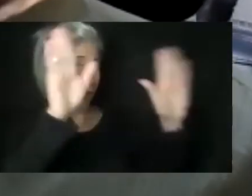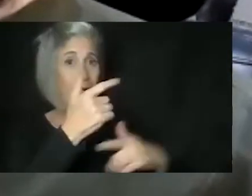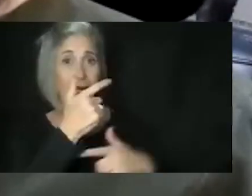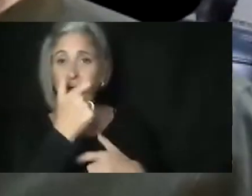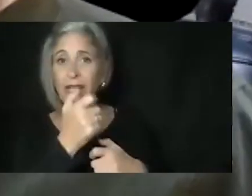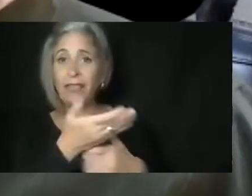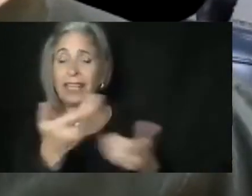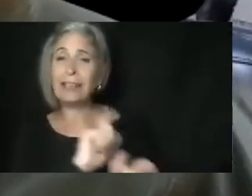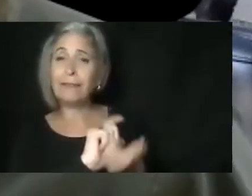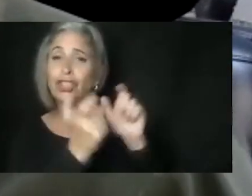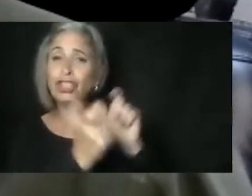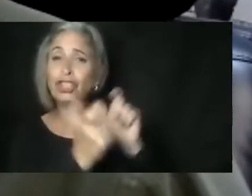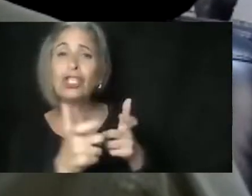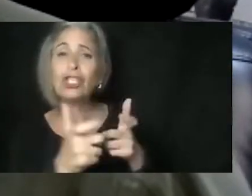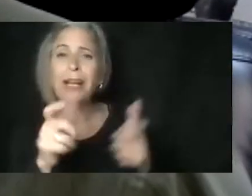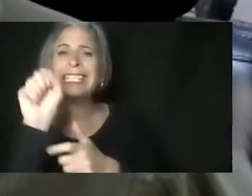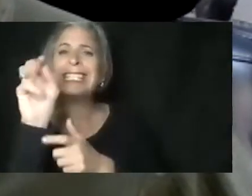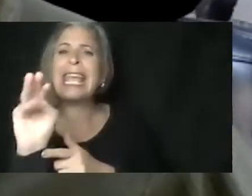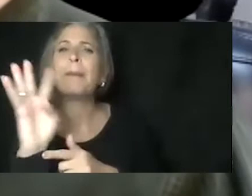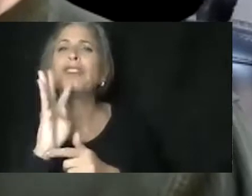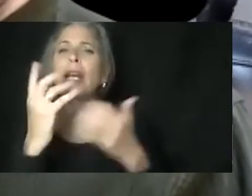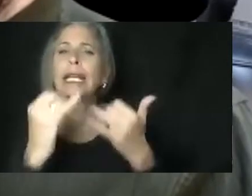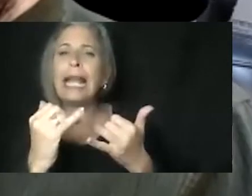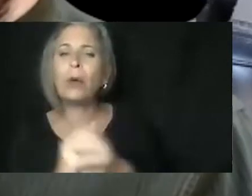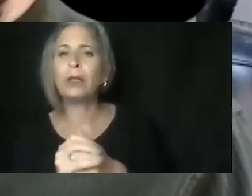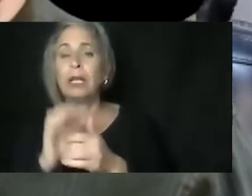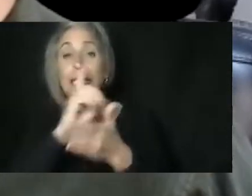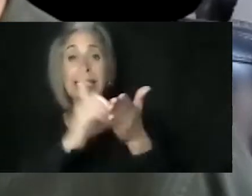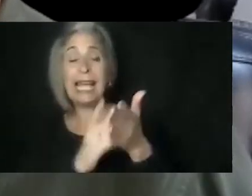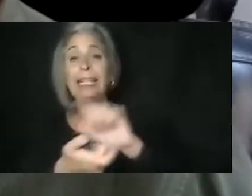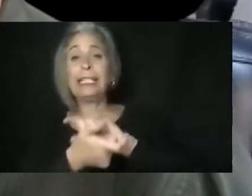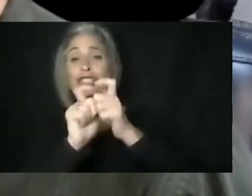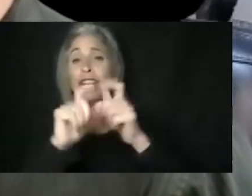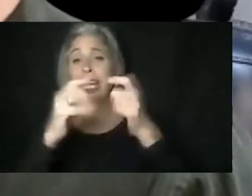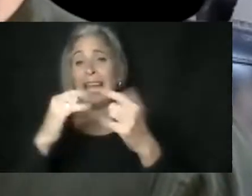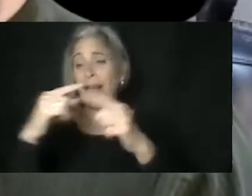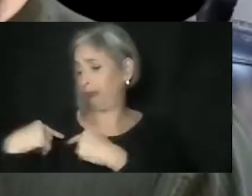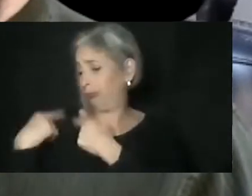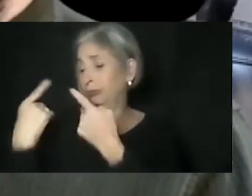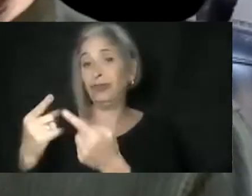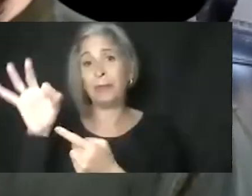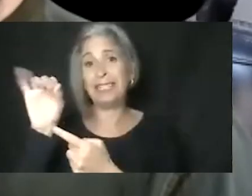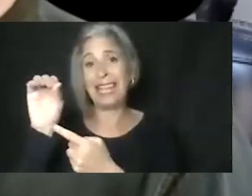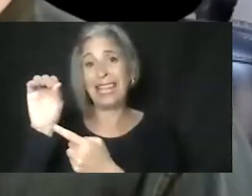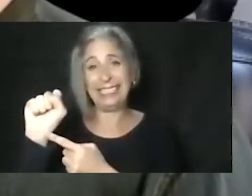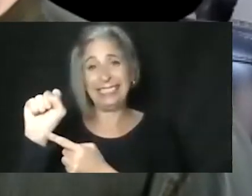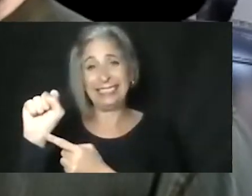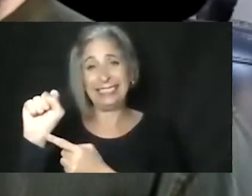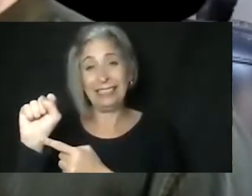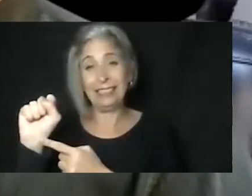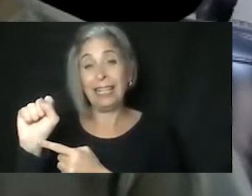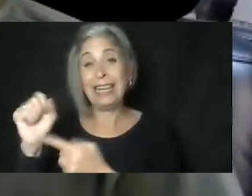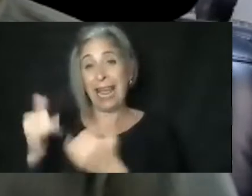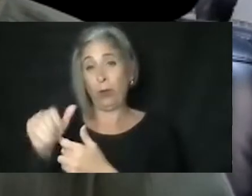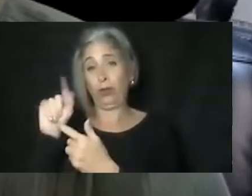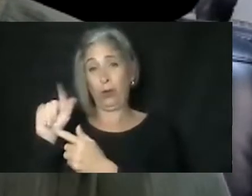have changed and how design has changed from sort of the 90s into 2021.